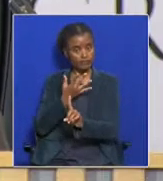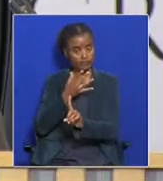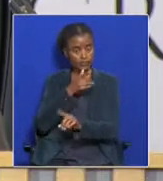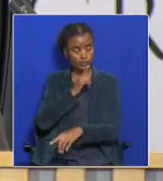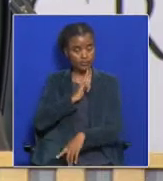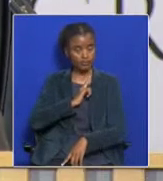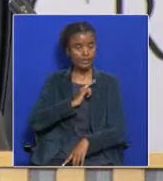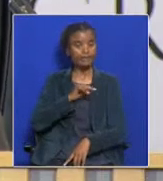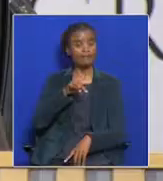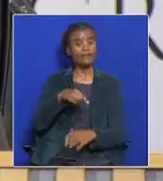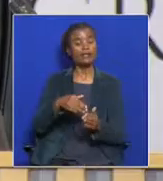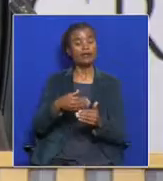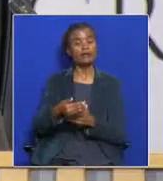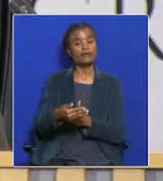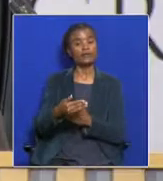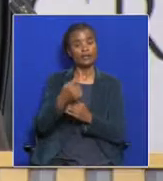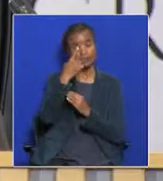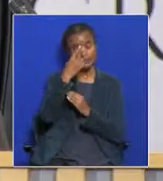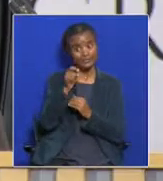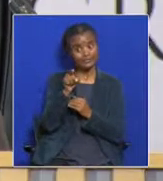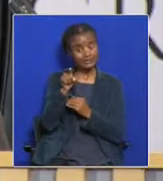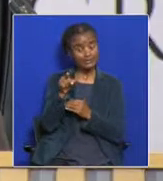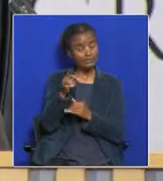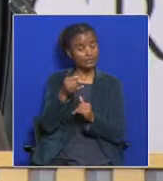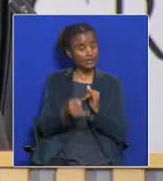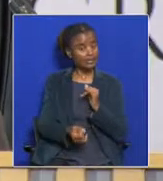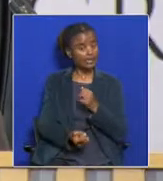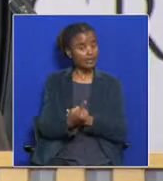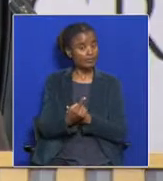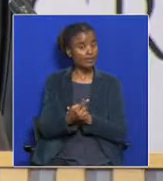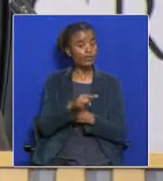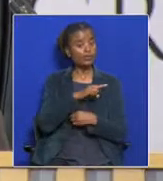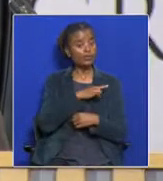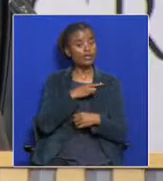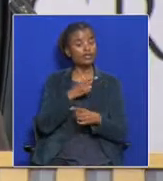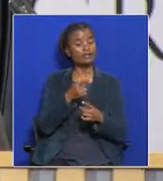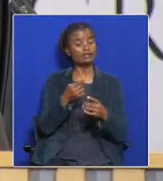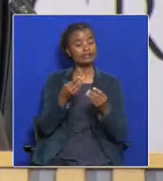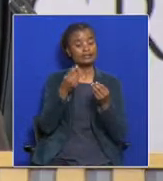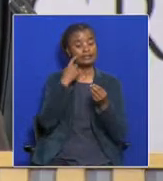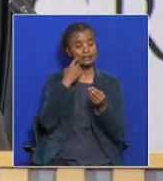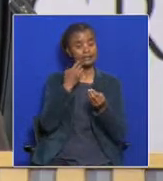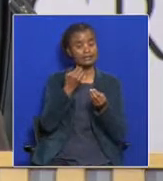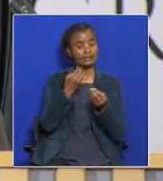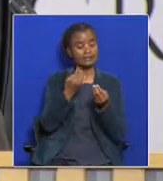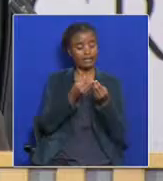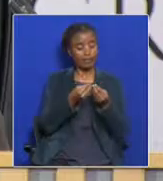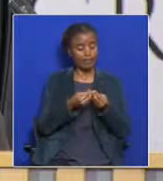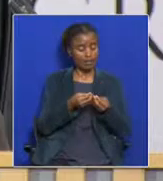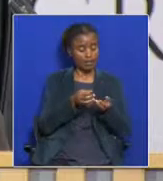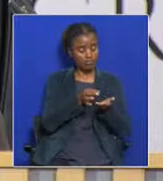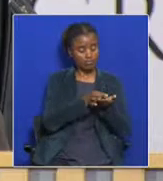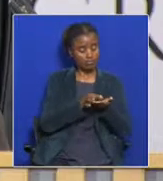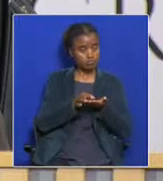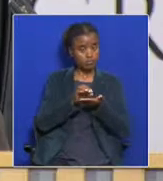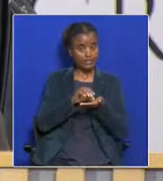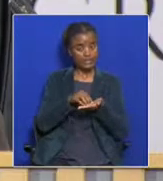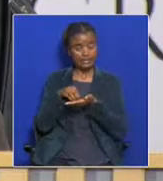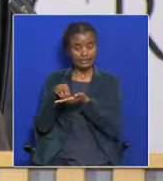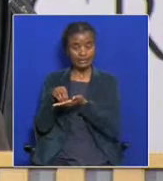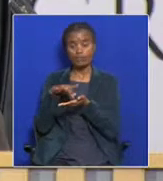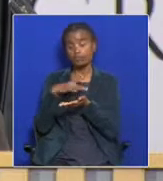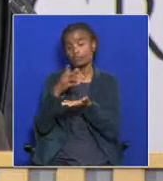she made an error, that we are not supposed to take these samples, and maybe Colonel Songa reminded her, I'm not sure. But I'm